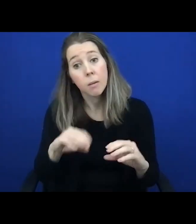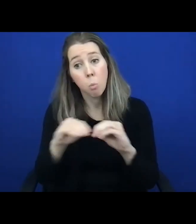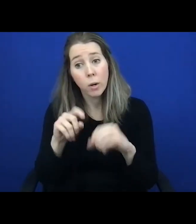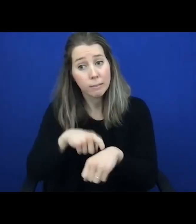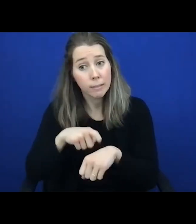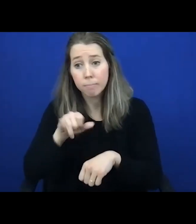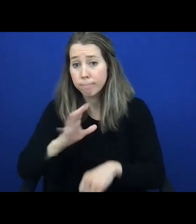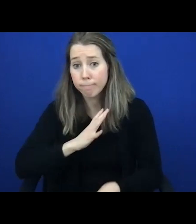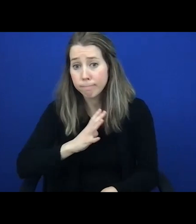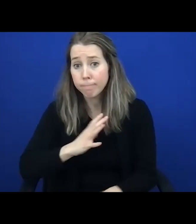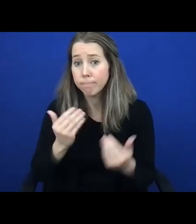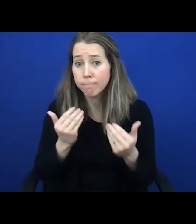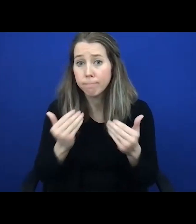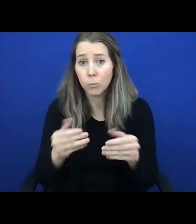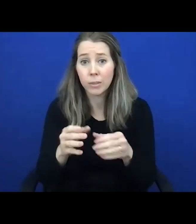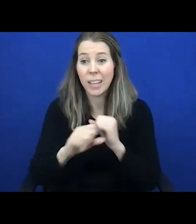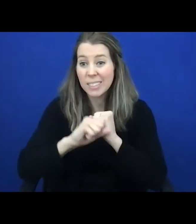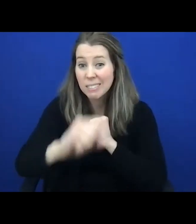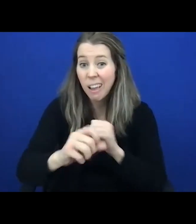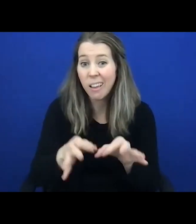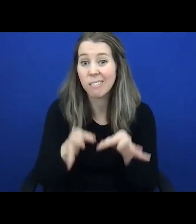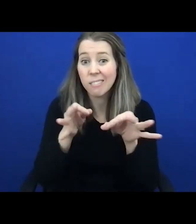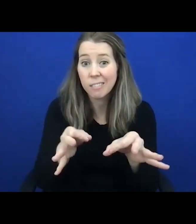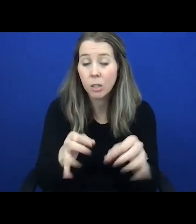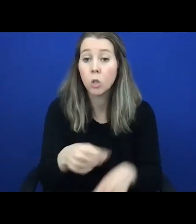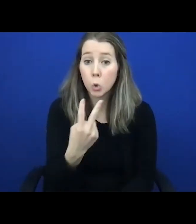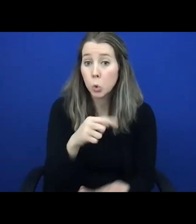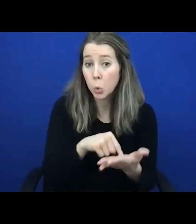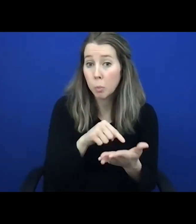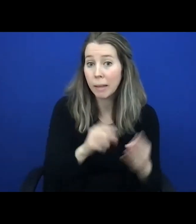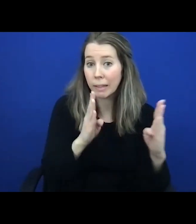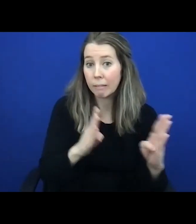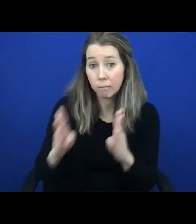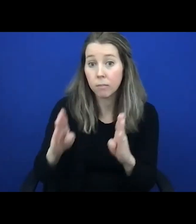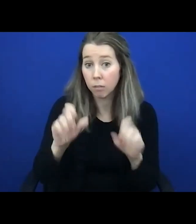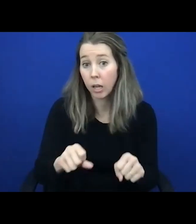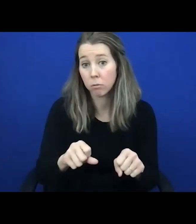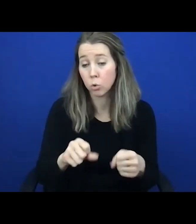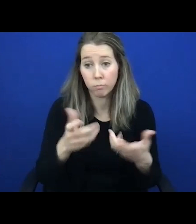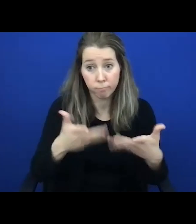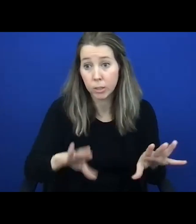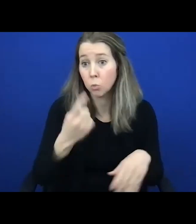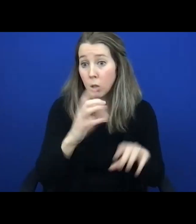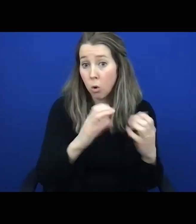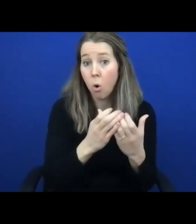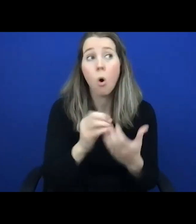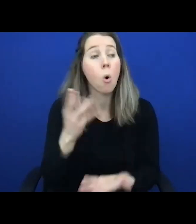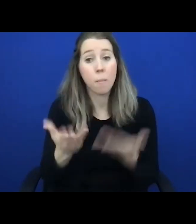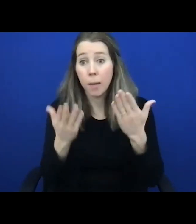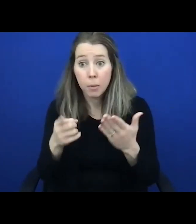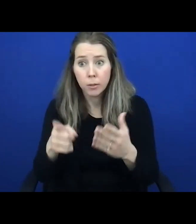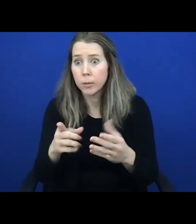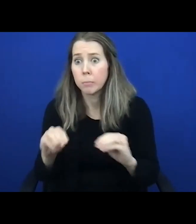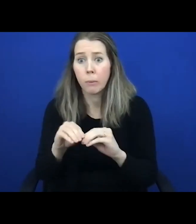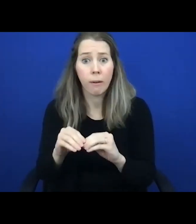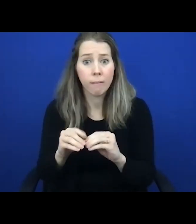fine too. You can extend and take up to 2 billing sessions to complete a course. Or maybe you can go faster.